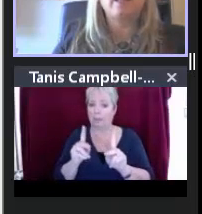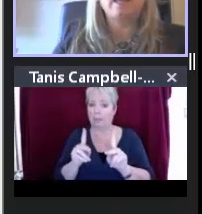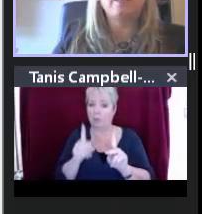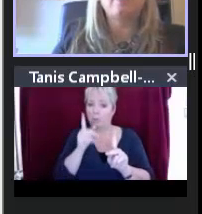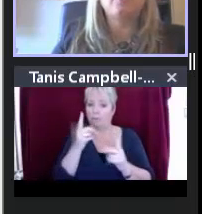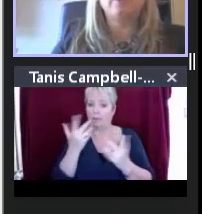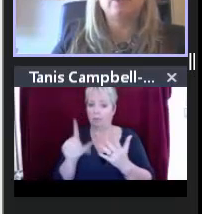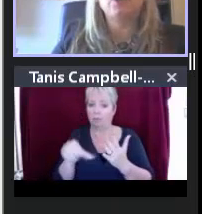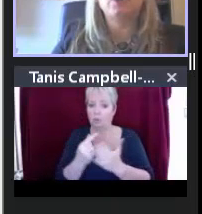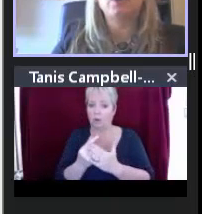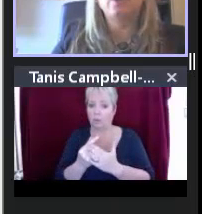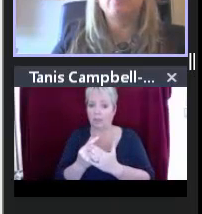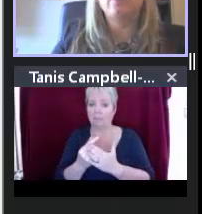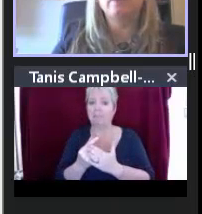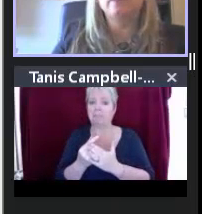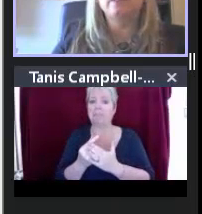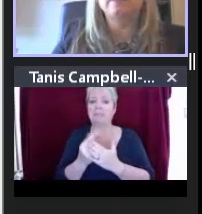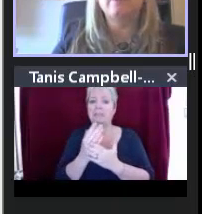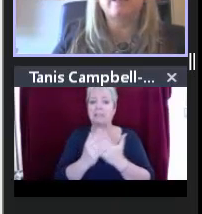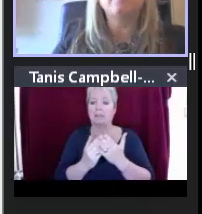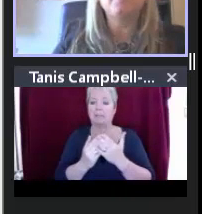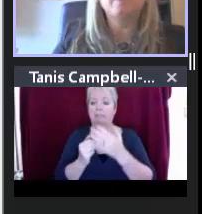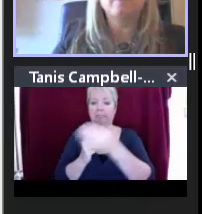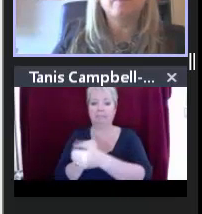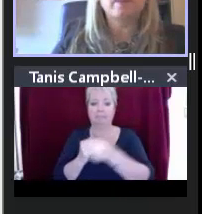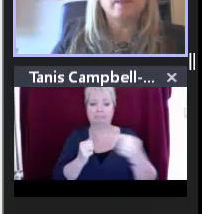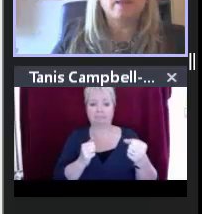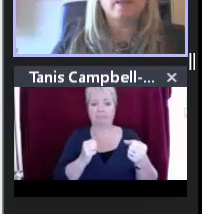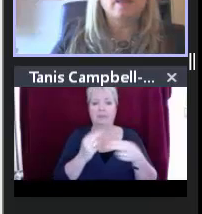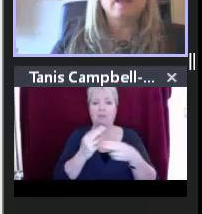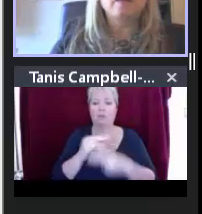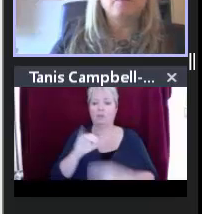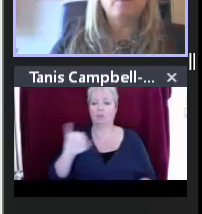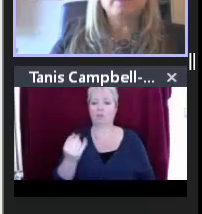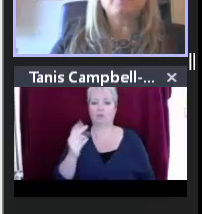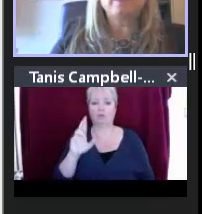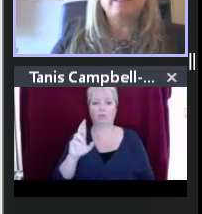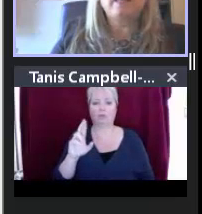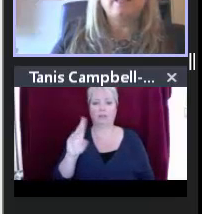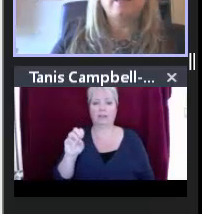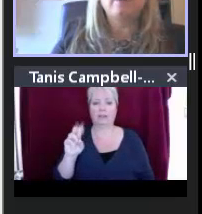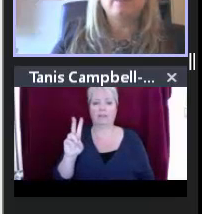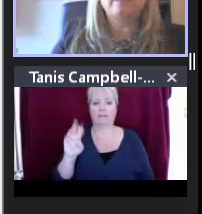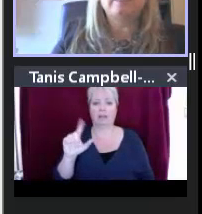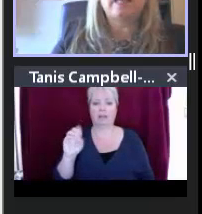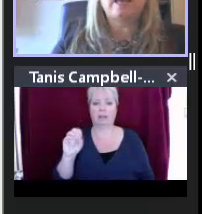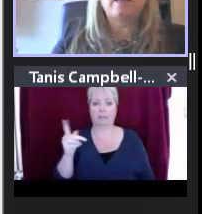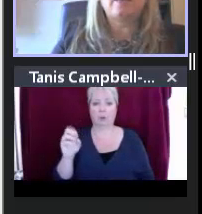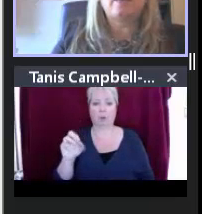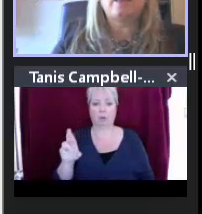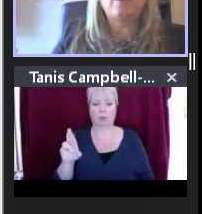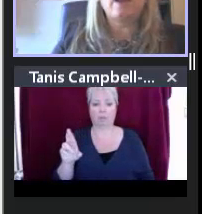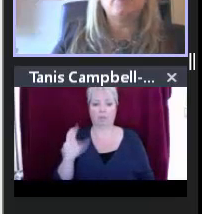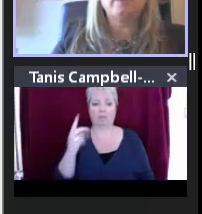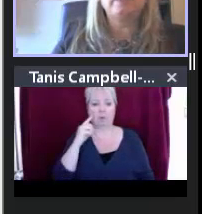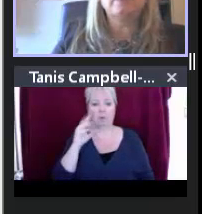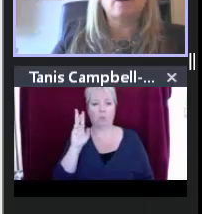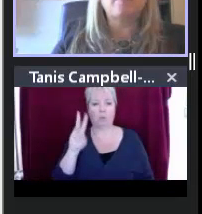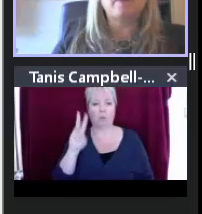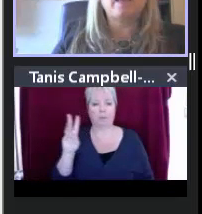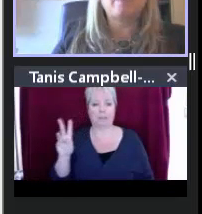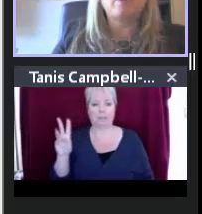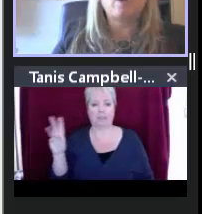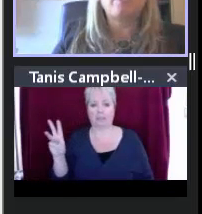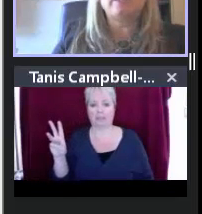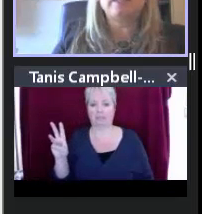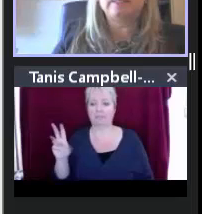so working in the traditional field as well. What's really the key here is that the graduates